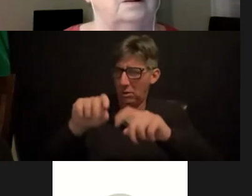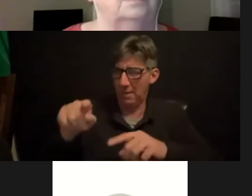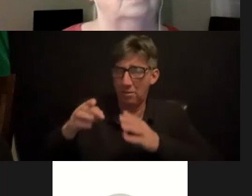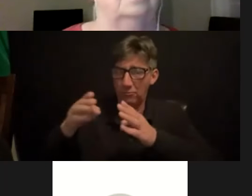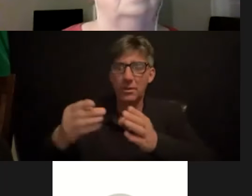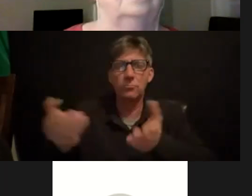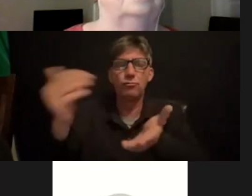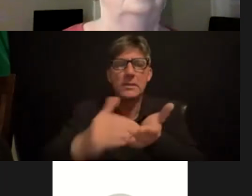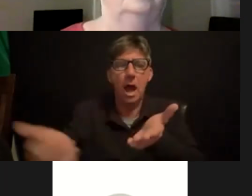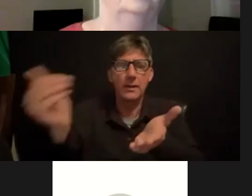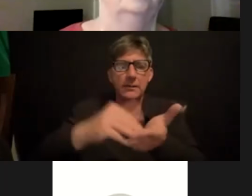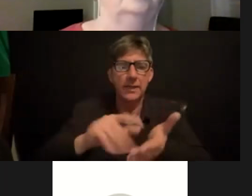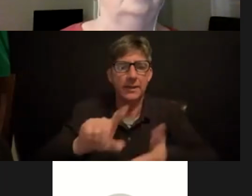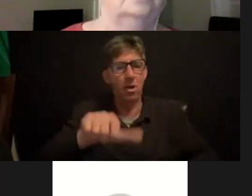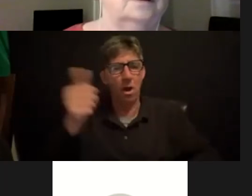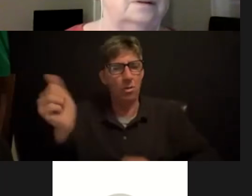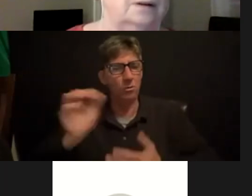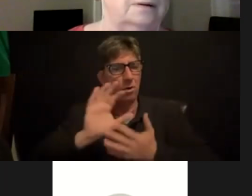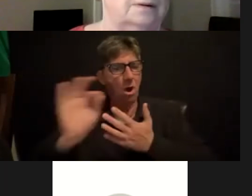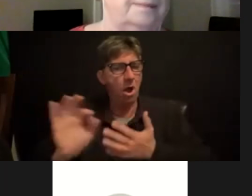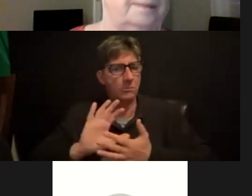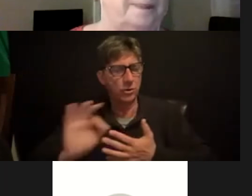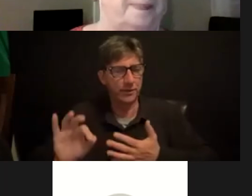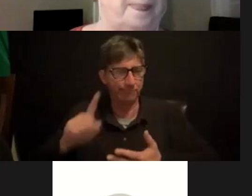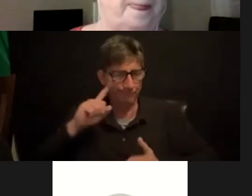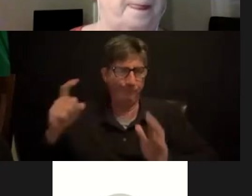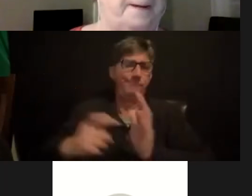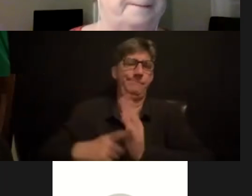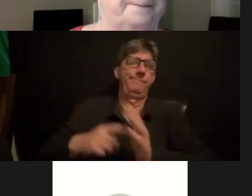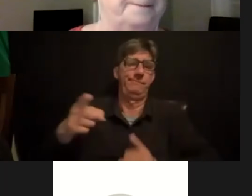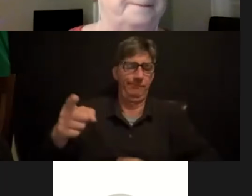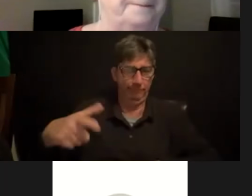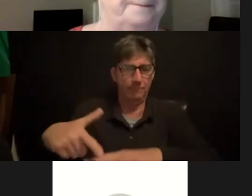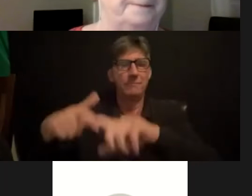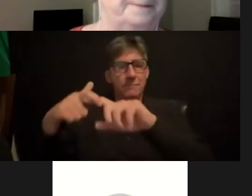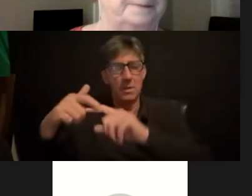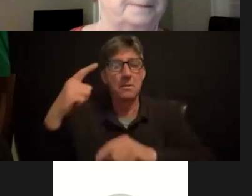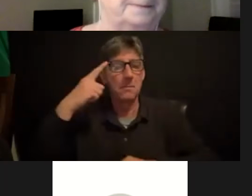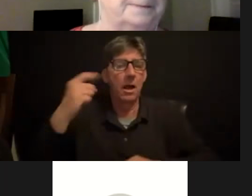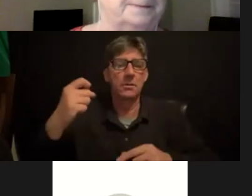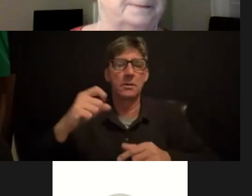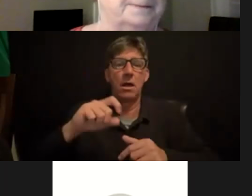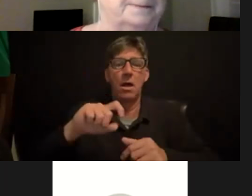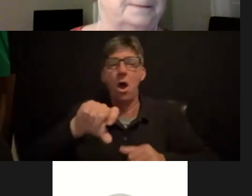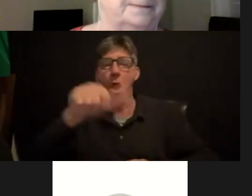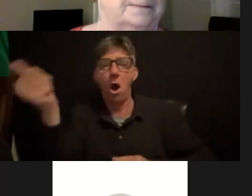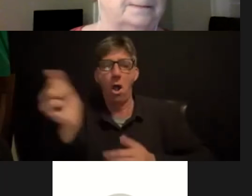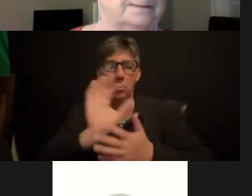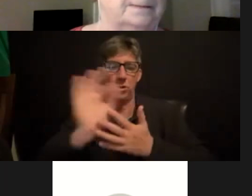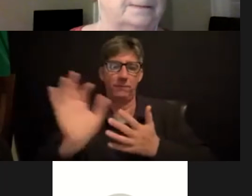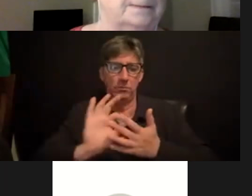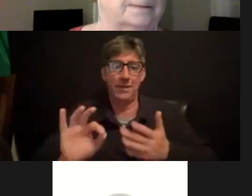redundancy of options. And it was flagged for suspension, knowing there were some alternative routes, specifically the Route